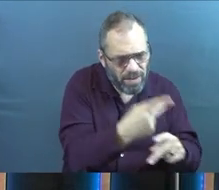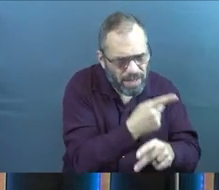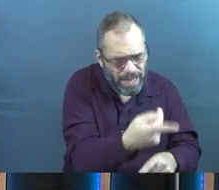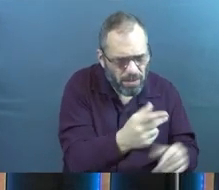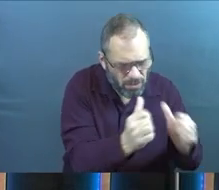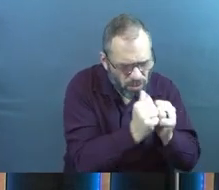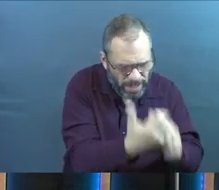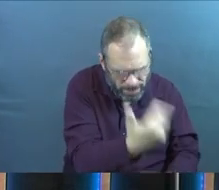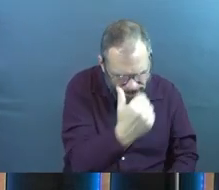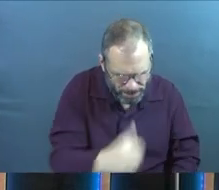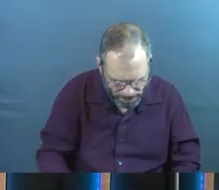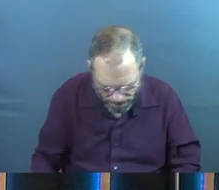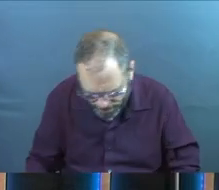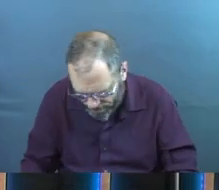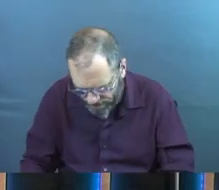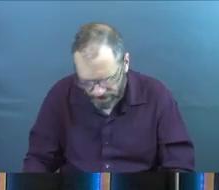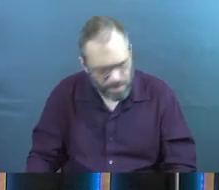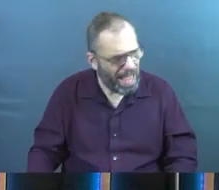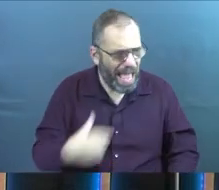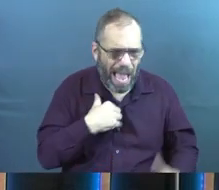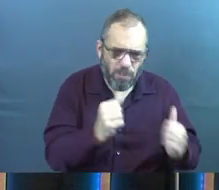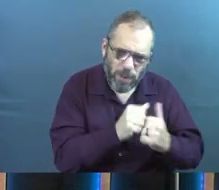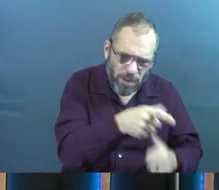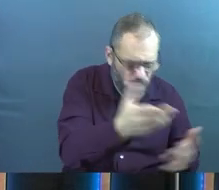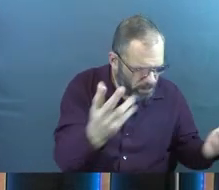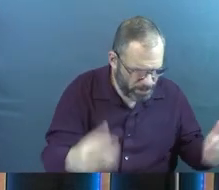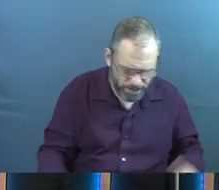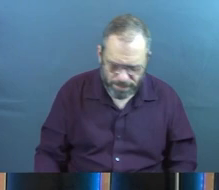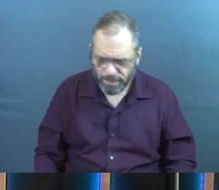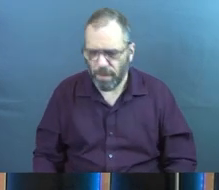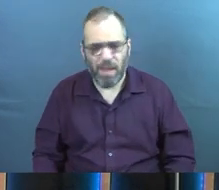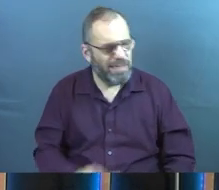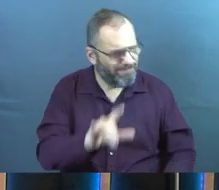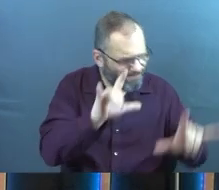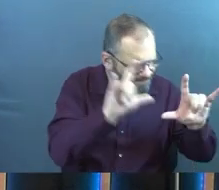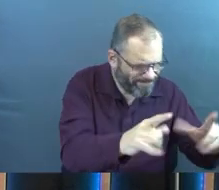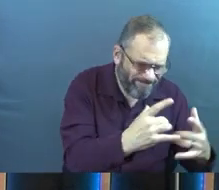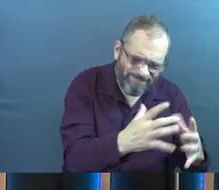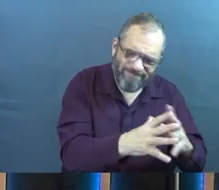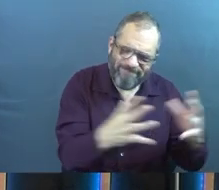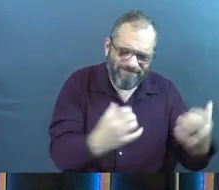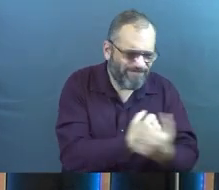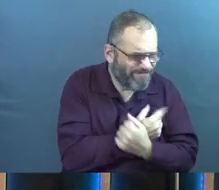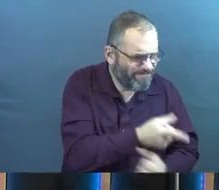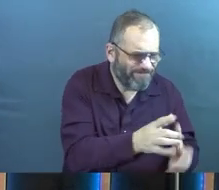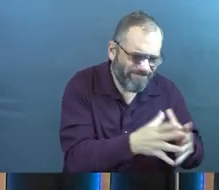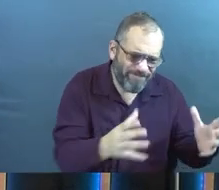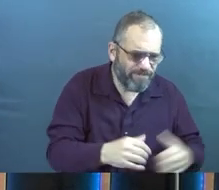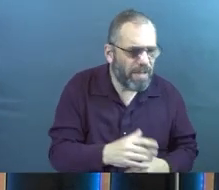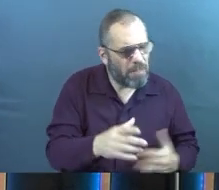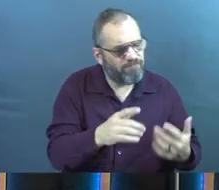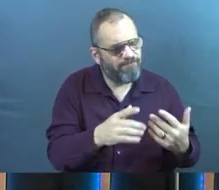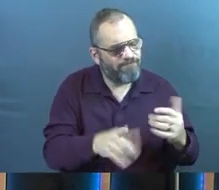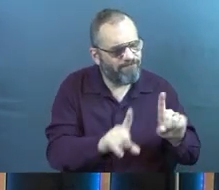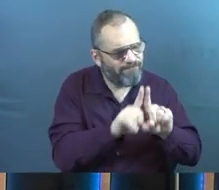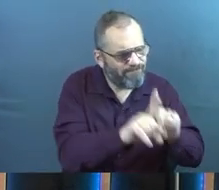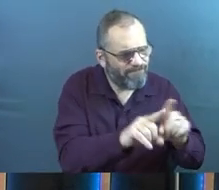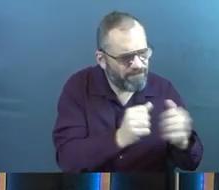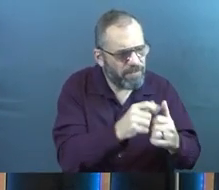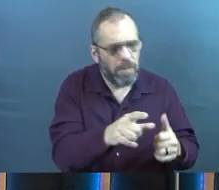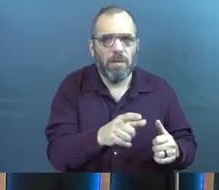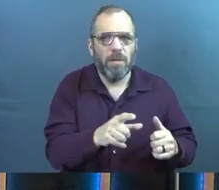out together. I'm right here with you. I love you so much. I'm gonna walk this out with you. And